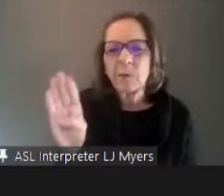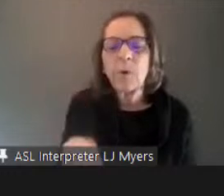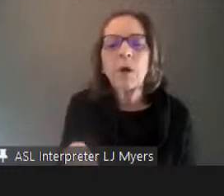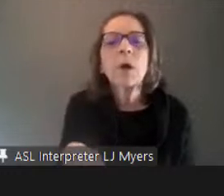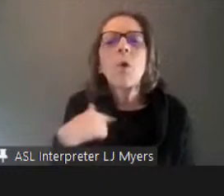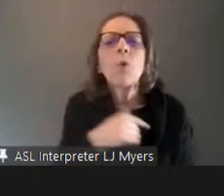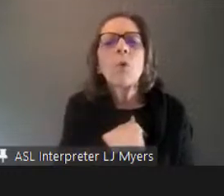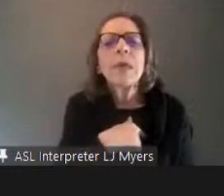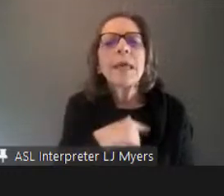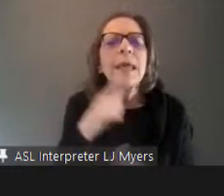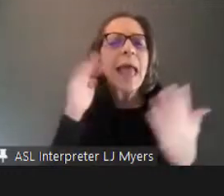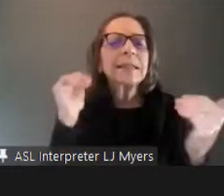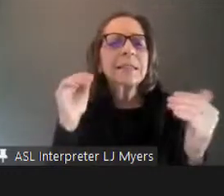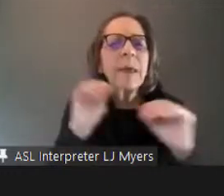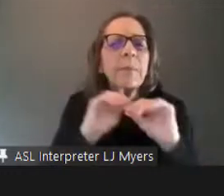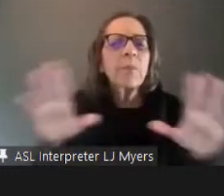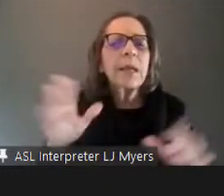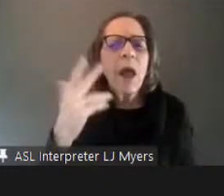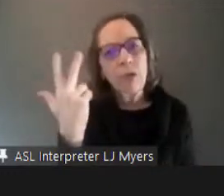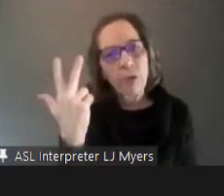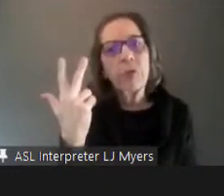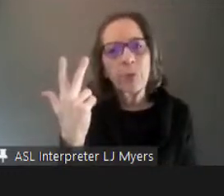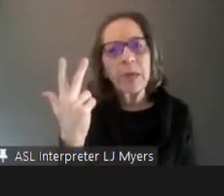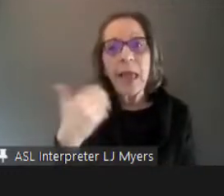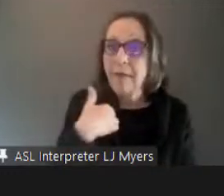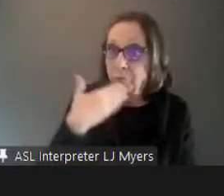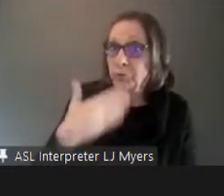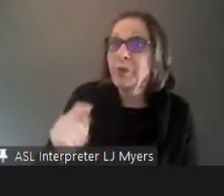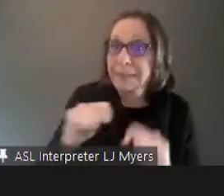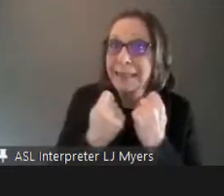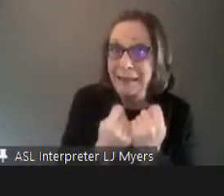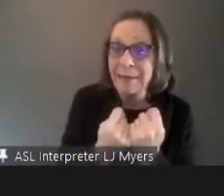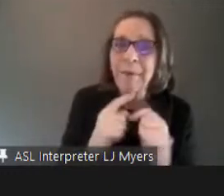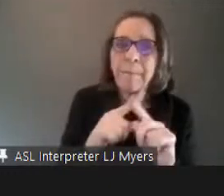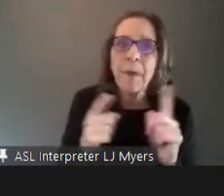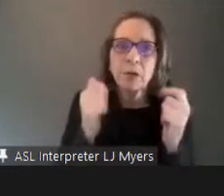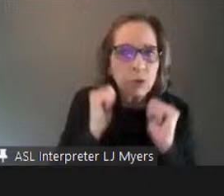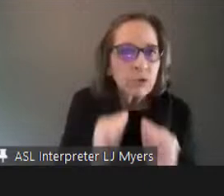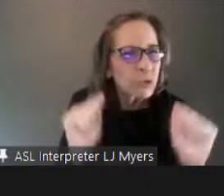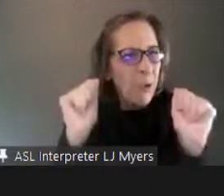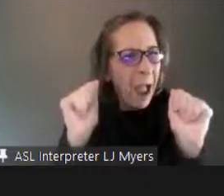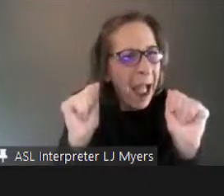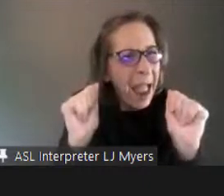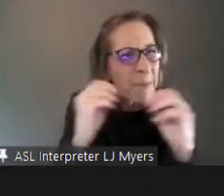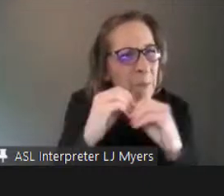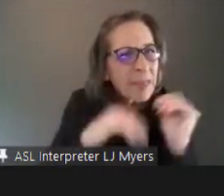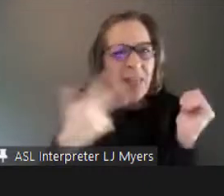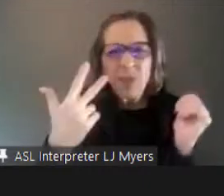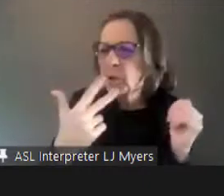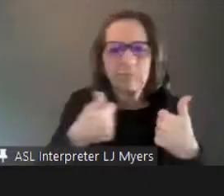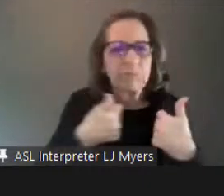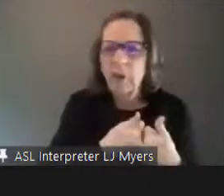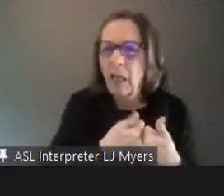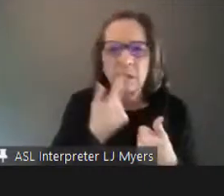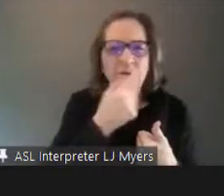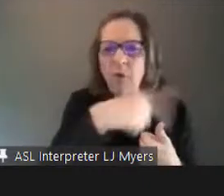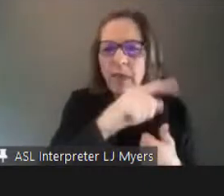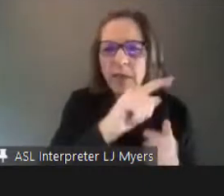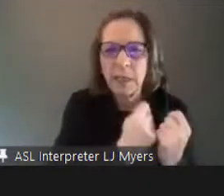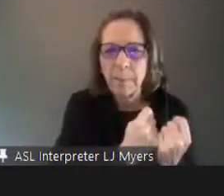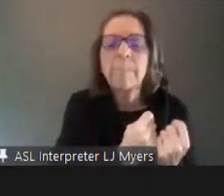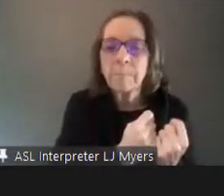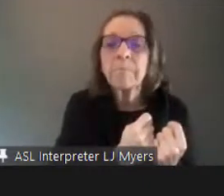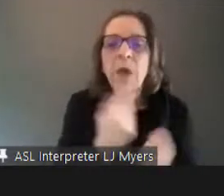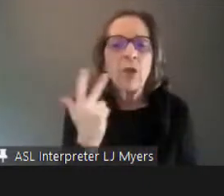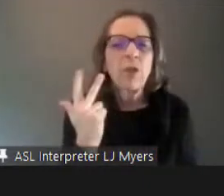anticipate putting out 3. I have a great team, but trying to do anything beyond 3 is probably going to be a bit of a challenge for them.